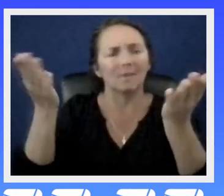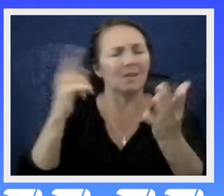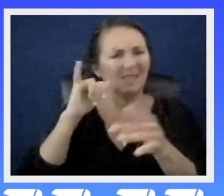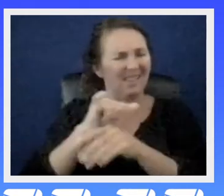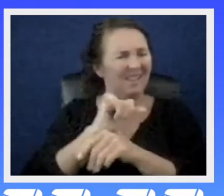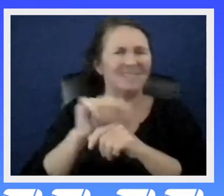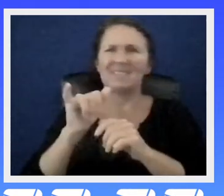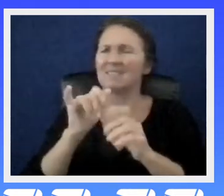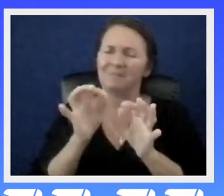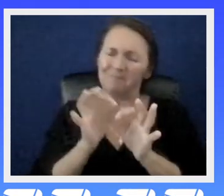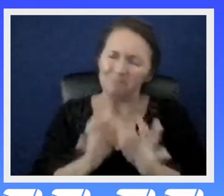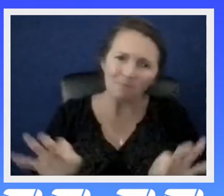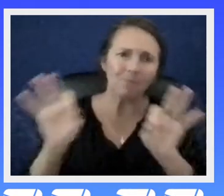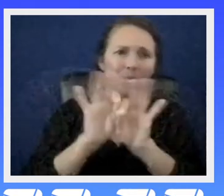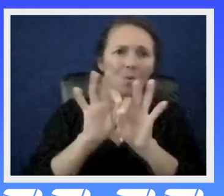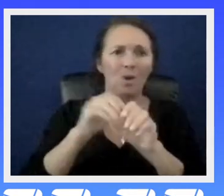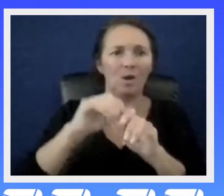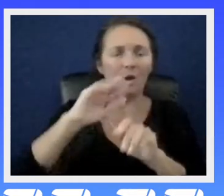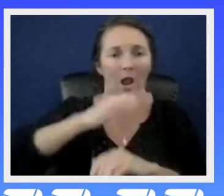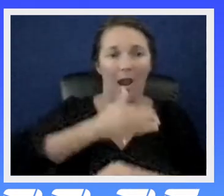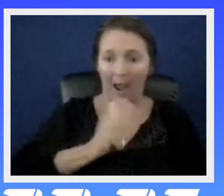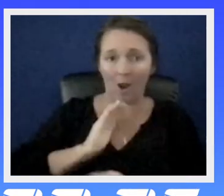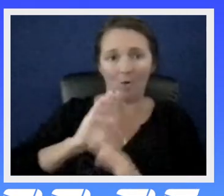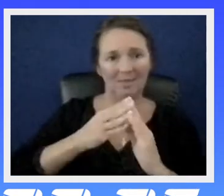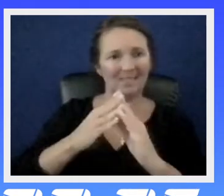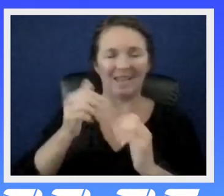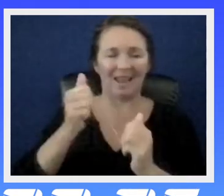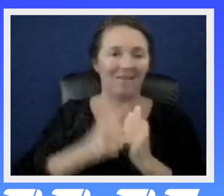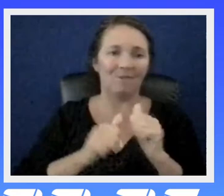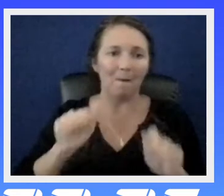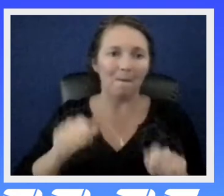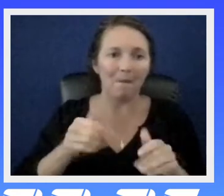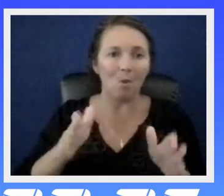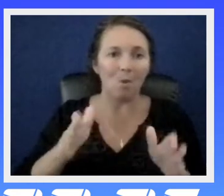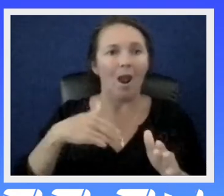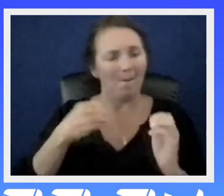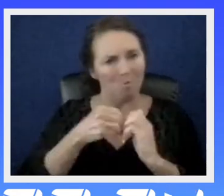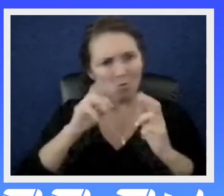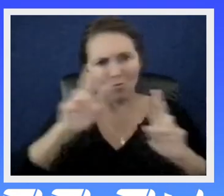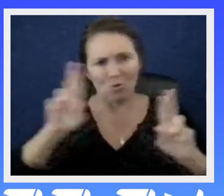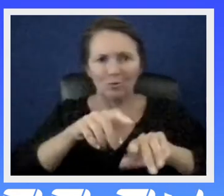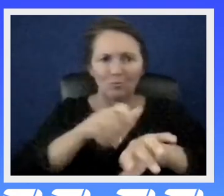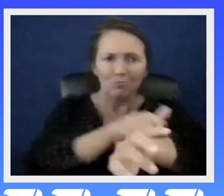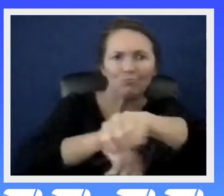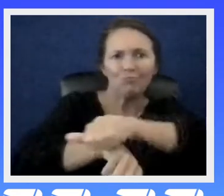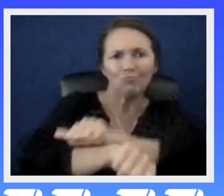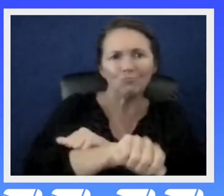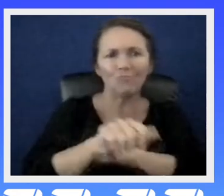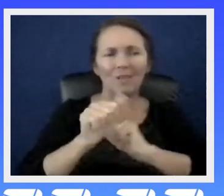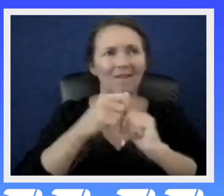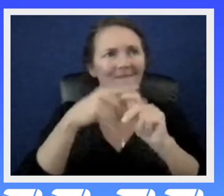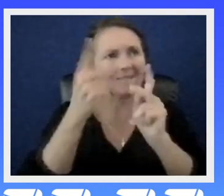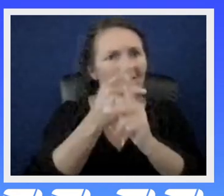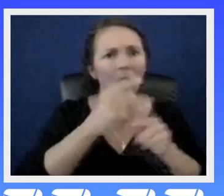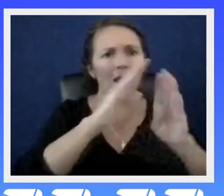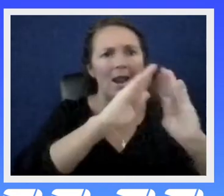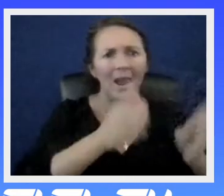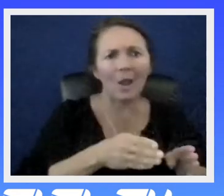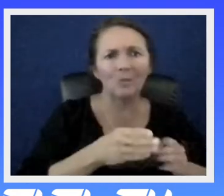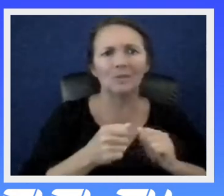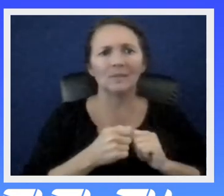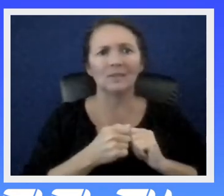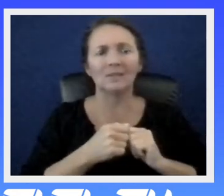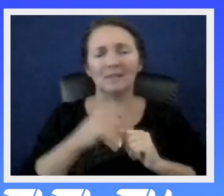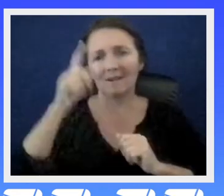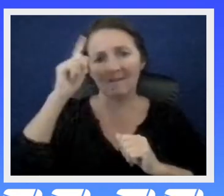our city in every possible way. So I'm excited to dig more into the plans around that, around housing, around facilities